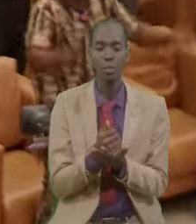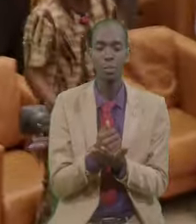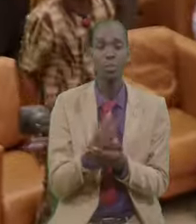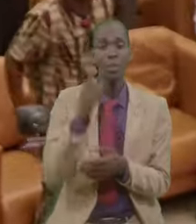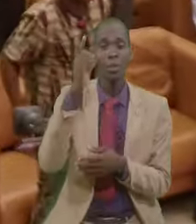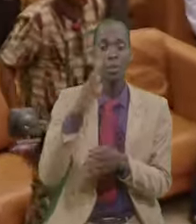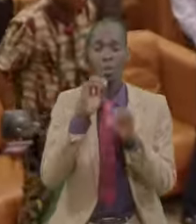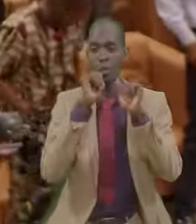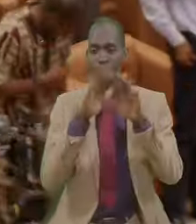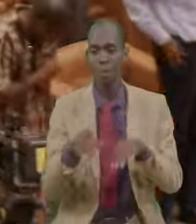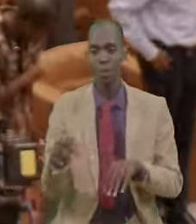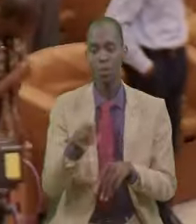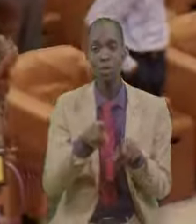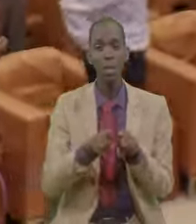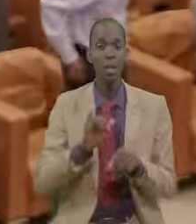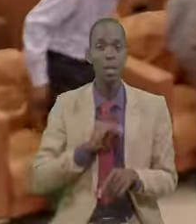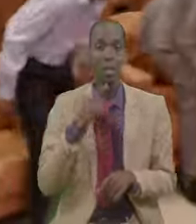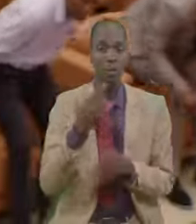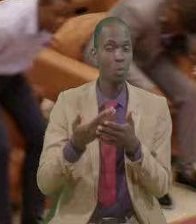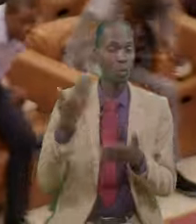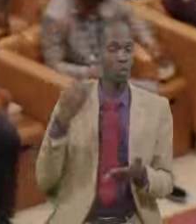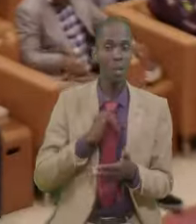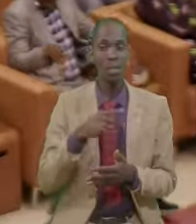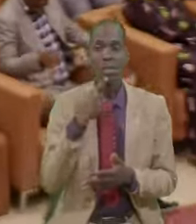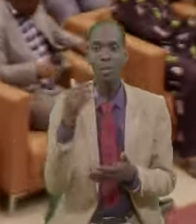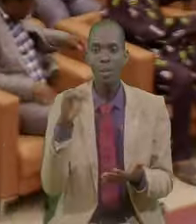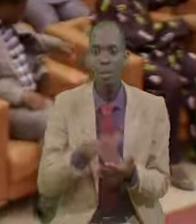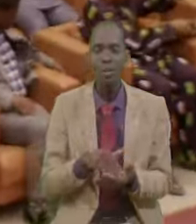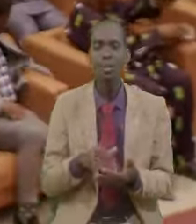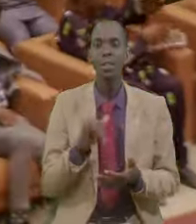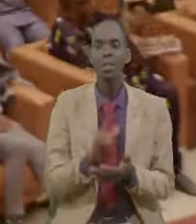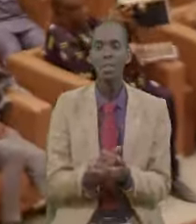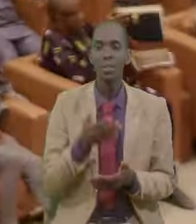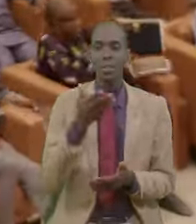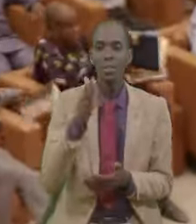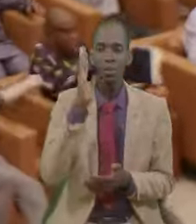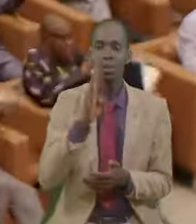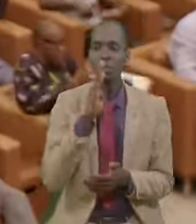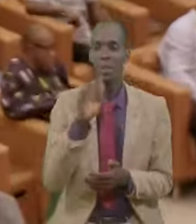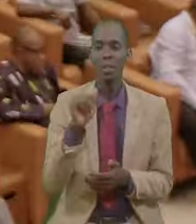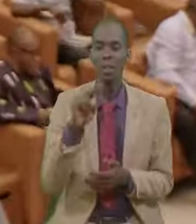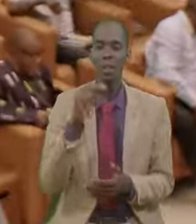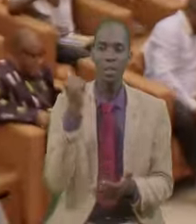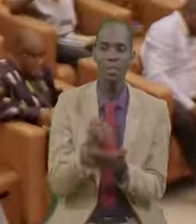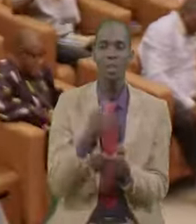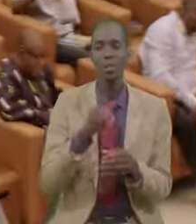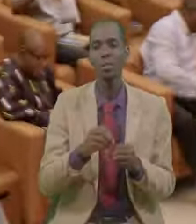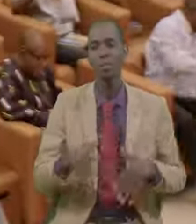God bless you. As I've told you before, I'm telling you again, there'll always be an amen in your life.